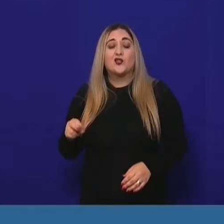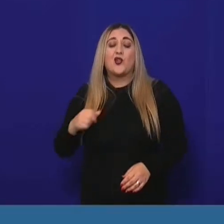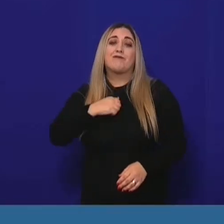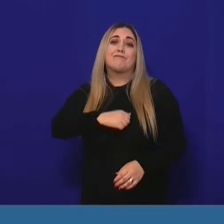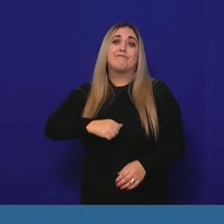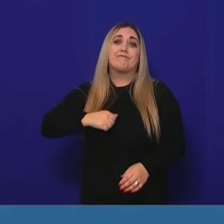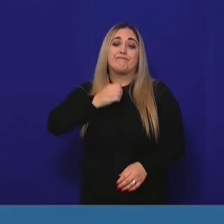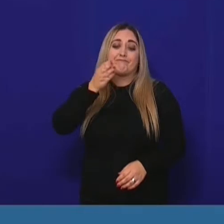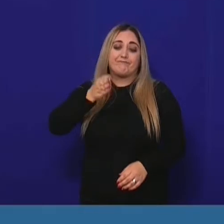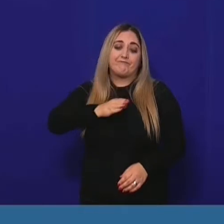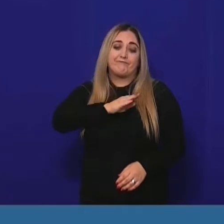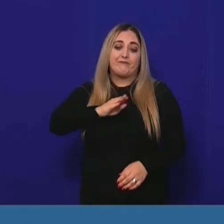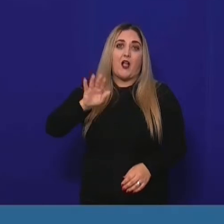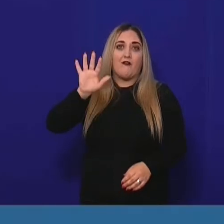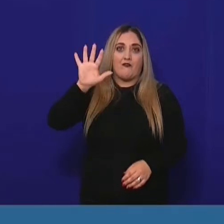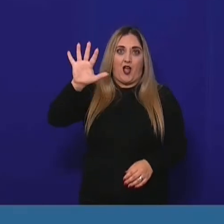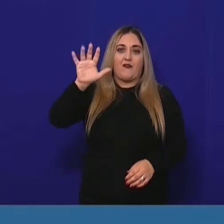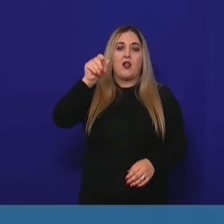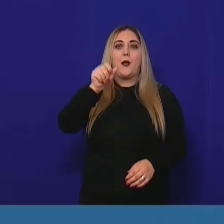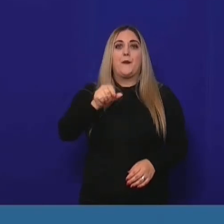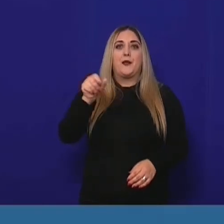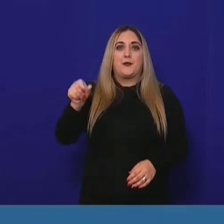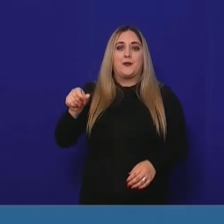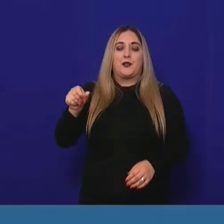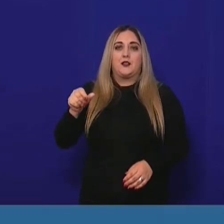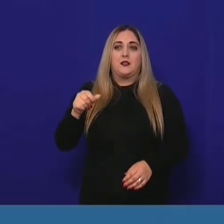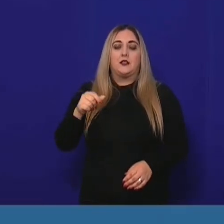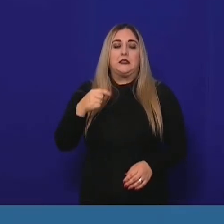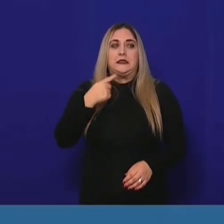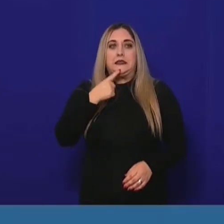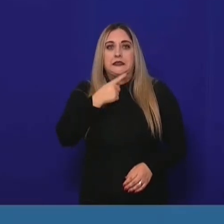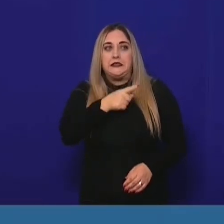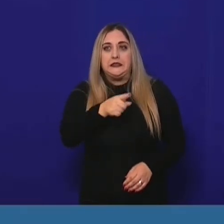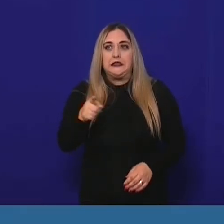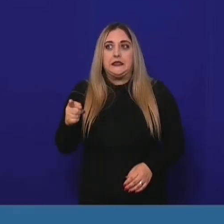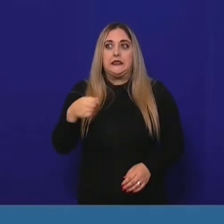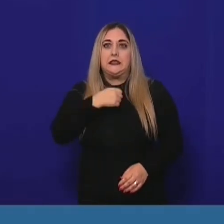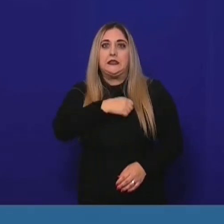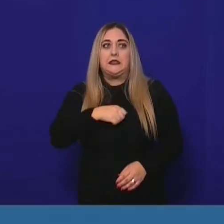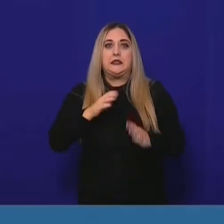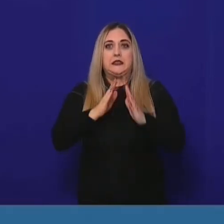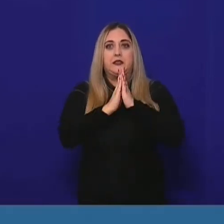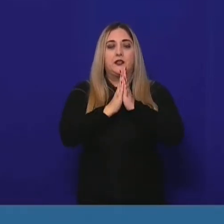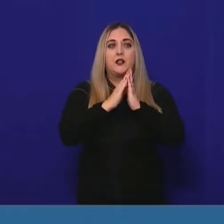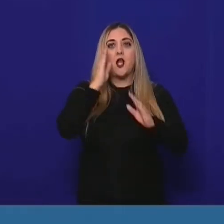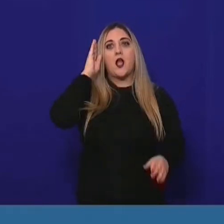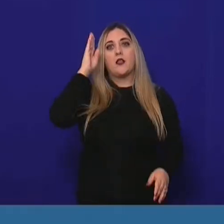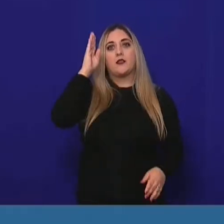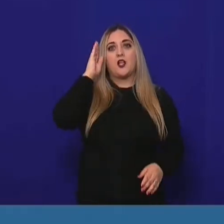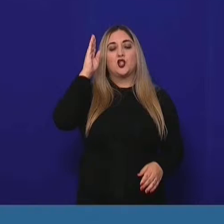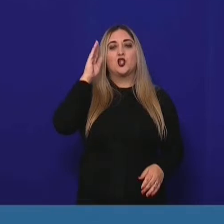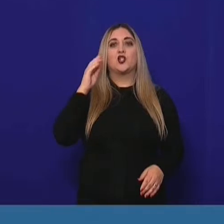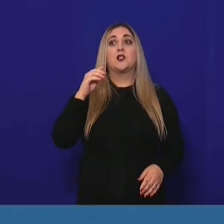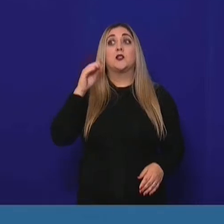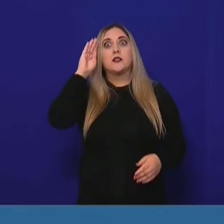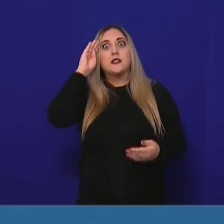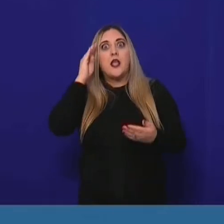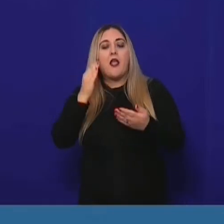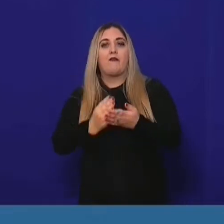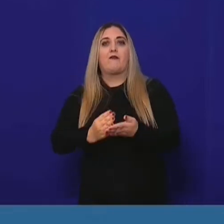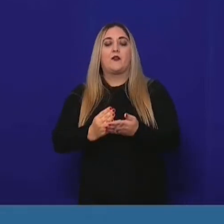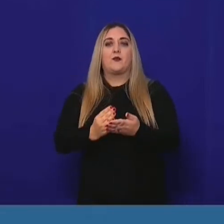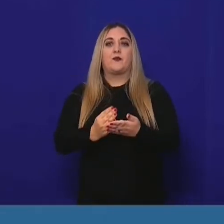5 deaths since yesterday, so our message right now is to appeal to everyone to continue to take